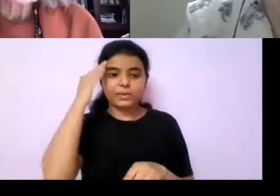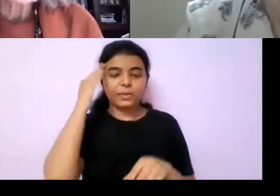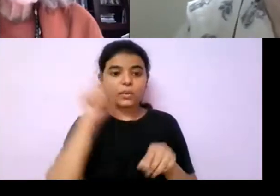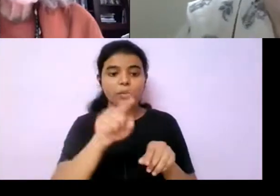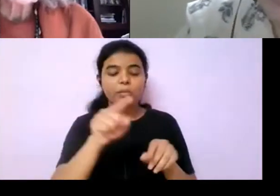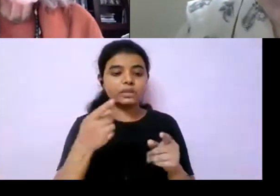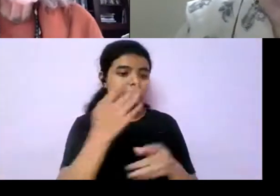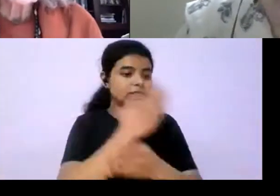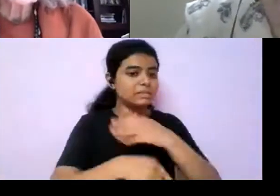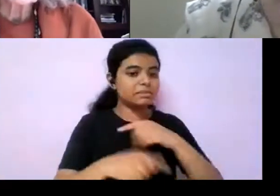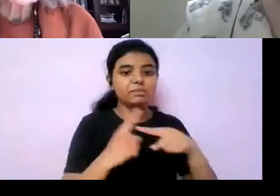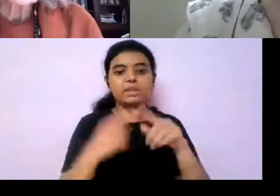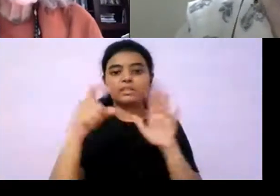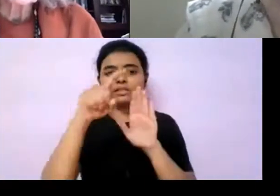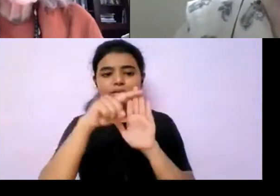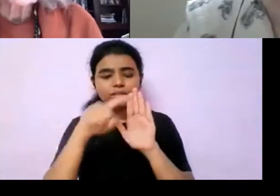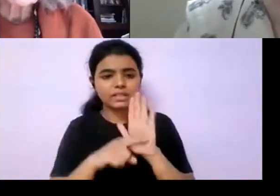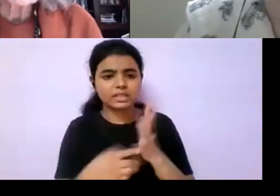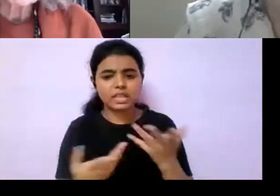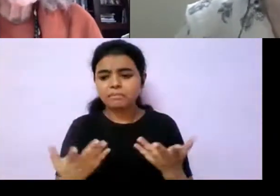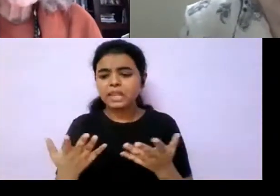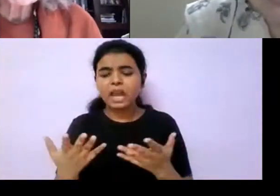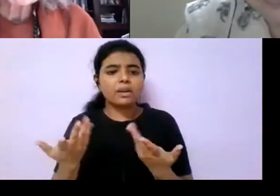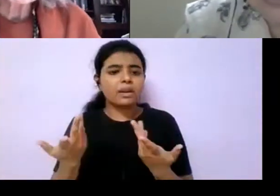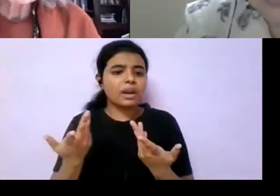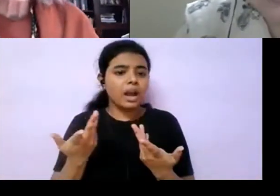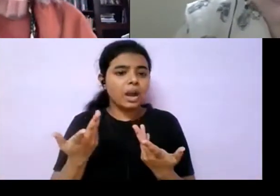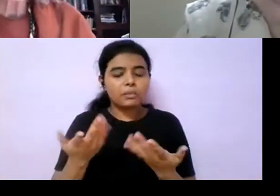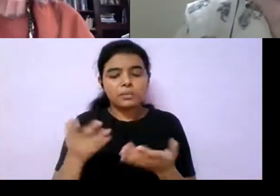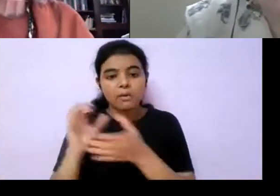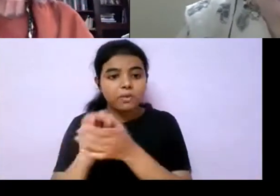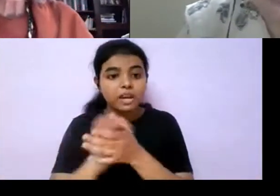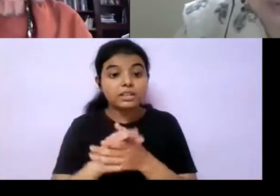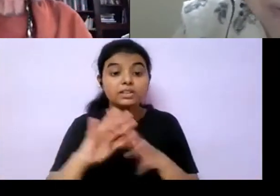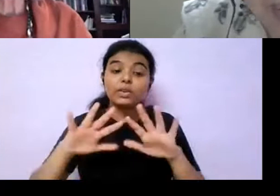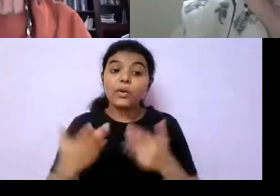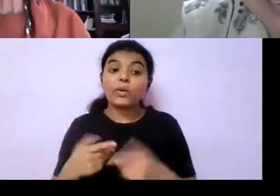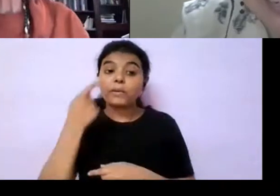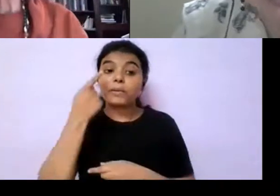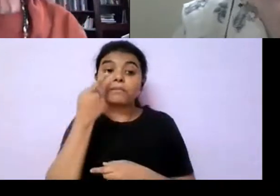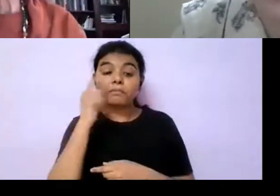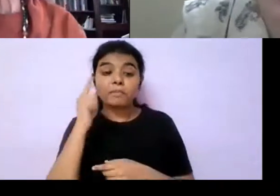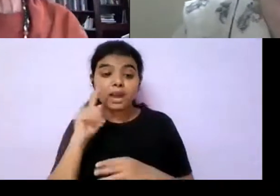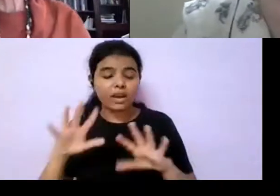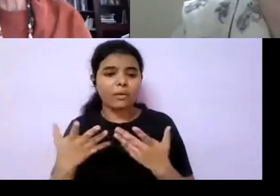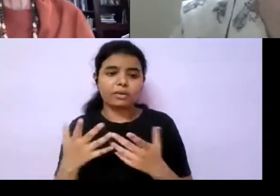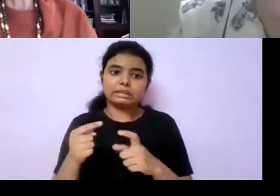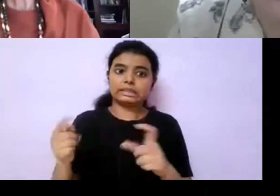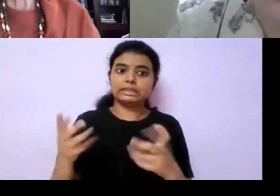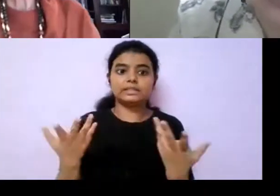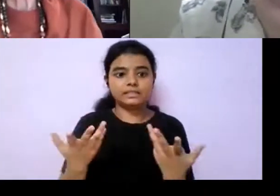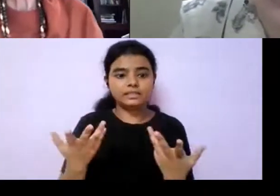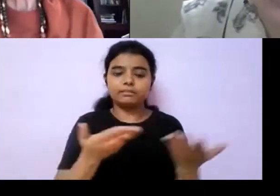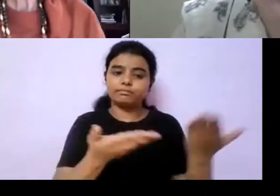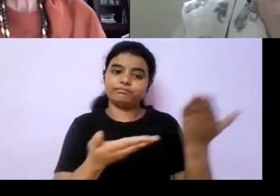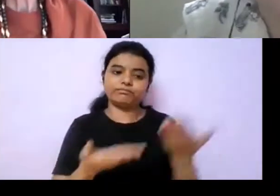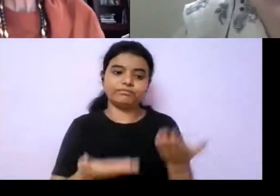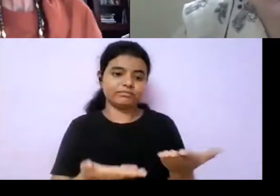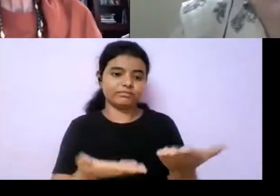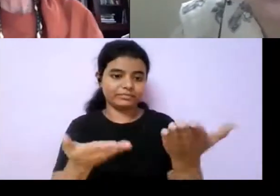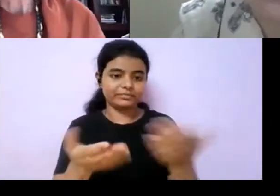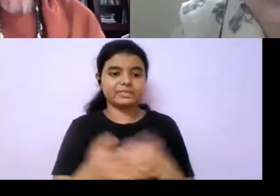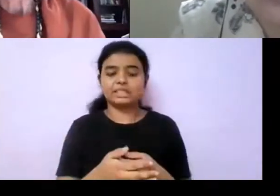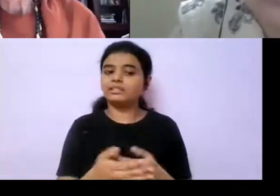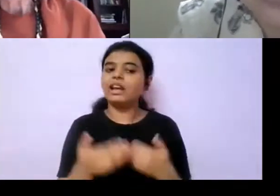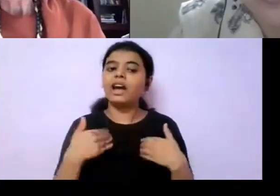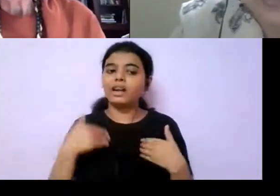care, friends or foes. So without any further ado, I request you, Professor Kittay, to please go ahead with your talk. Really